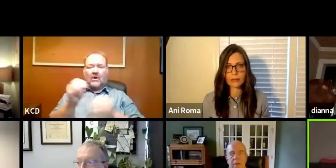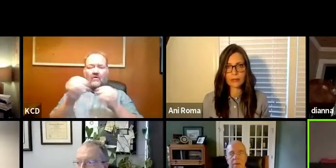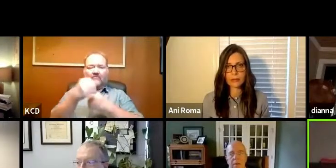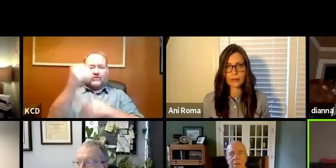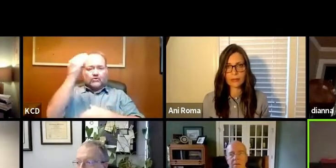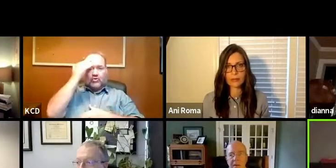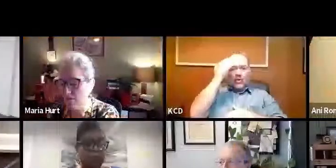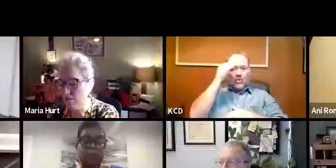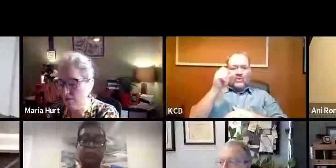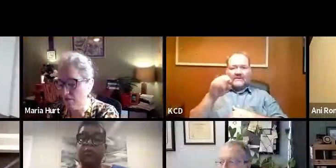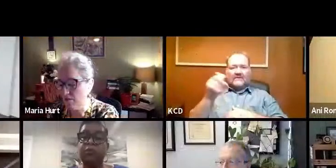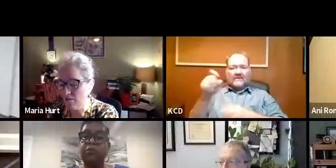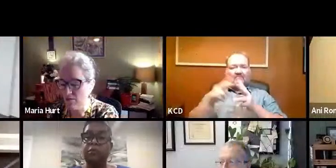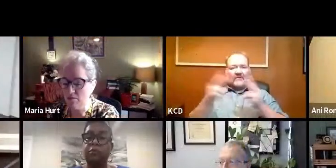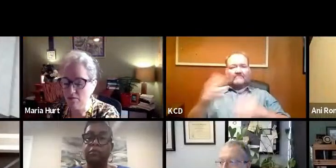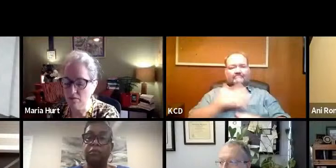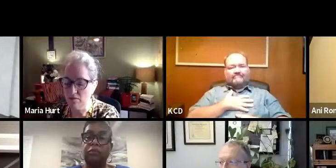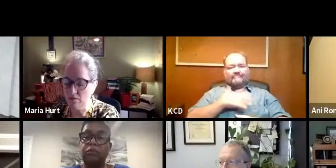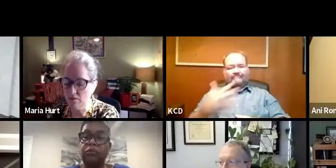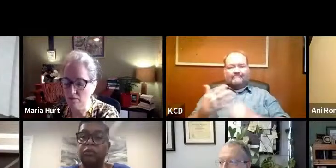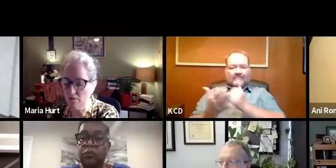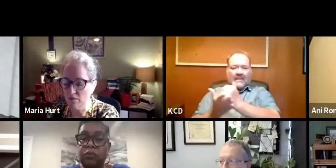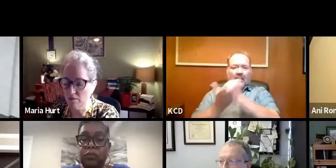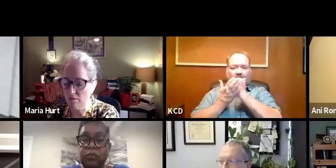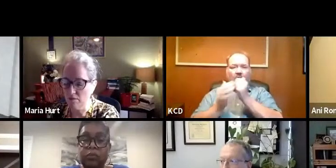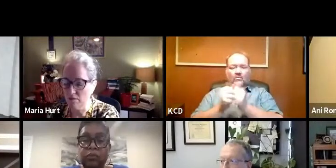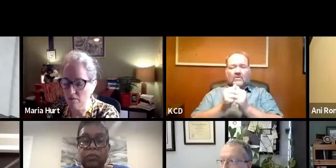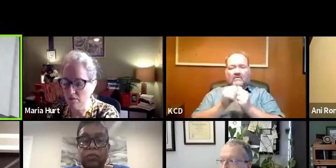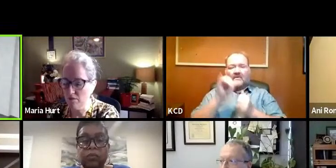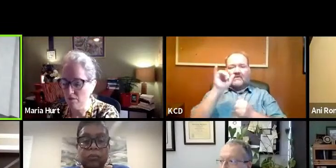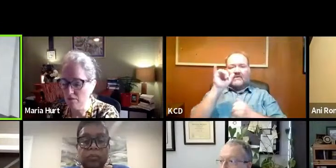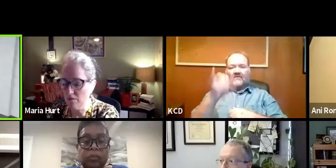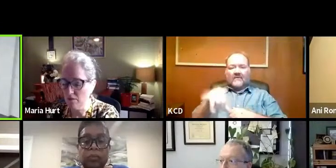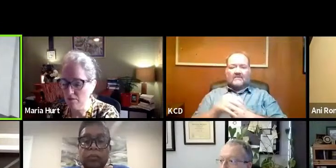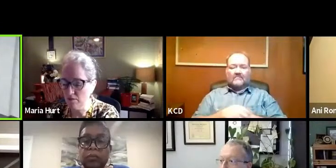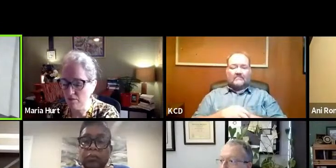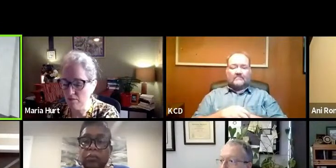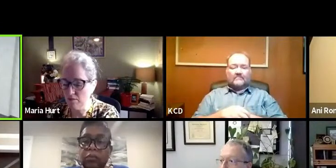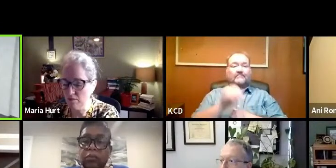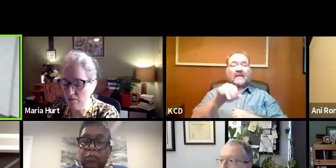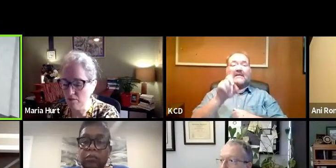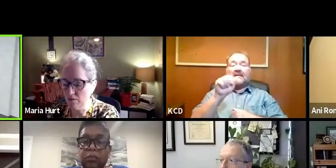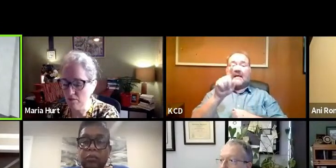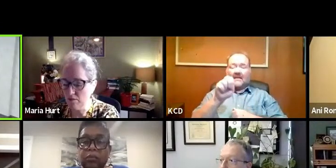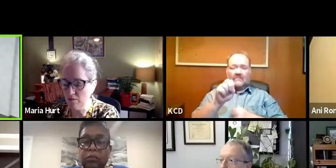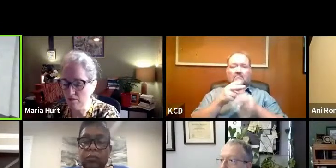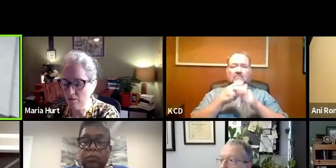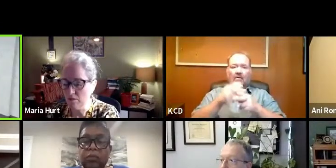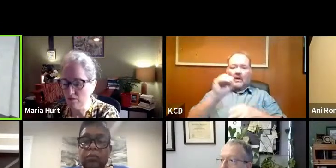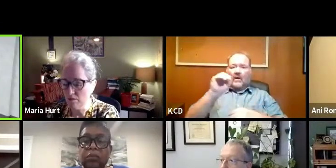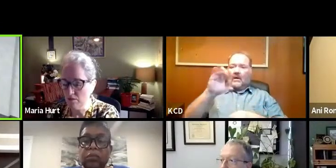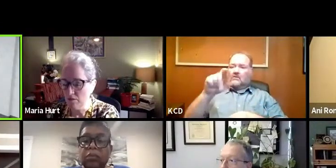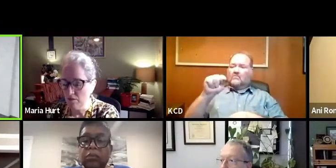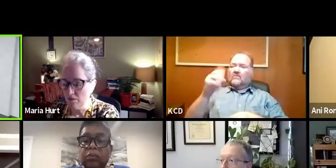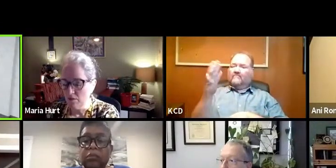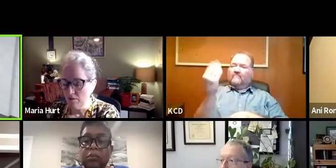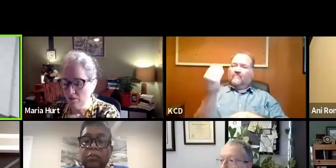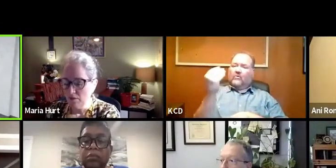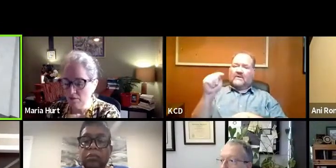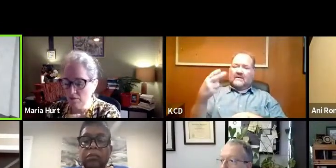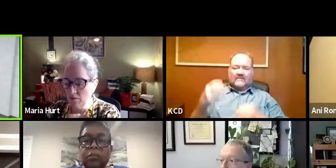they very graciously assist us with that. And that date is October 14th. Yes.